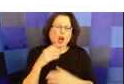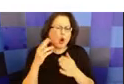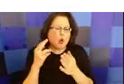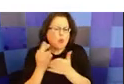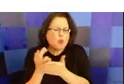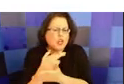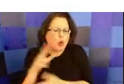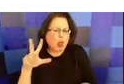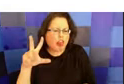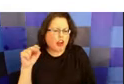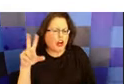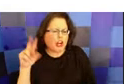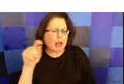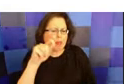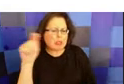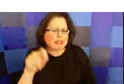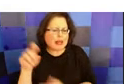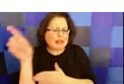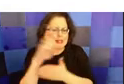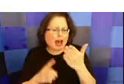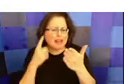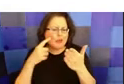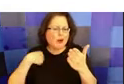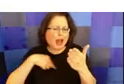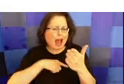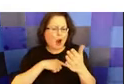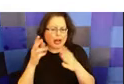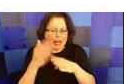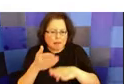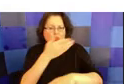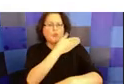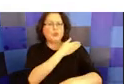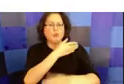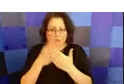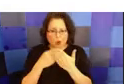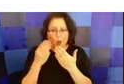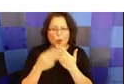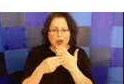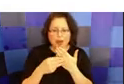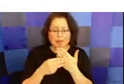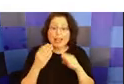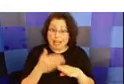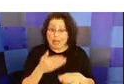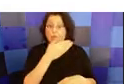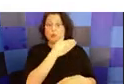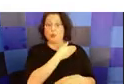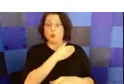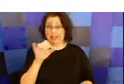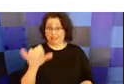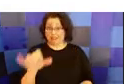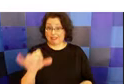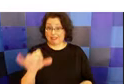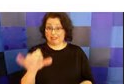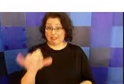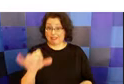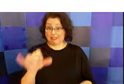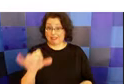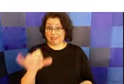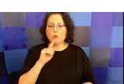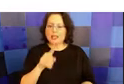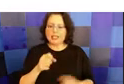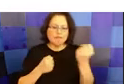Station Square station as part of our station improvement program. And improving this particular station is an investment in the future of our